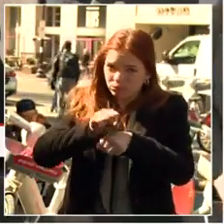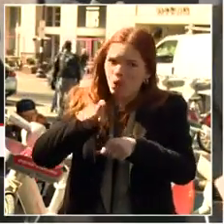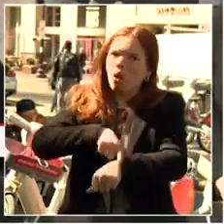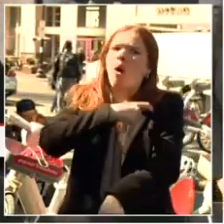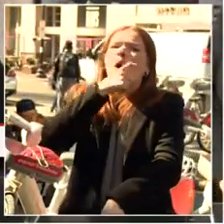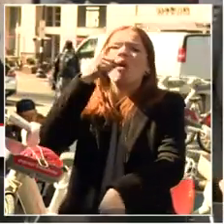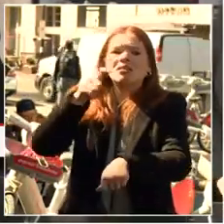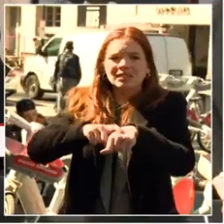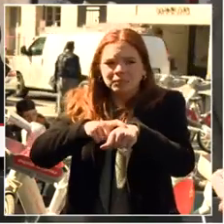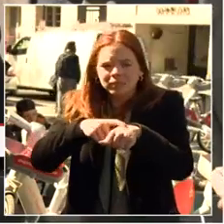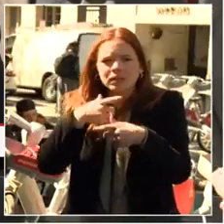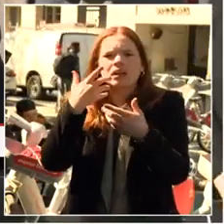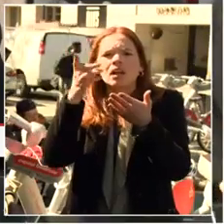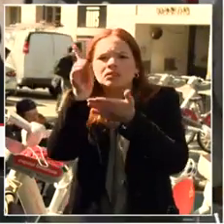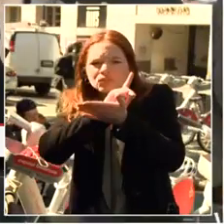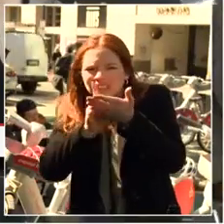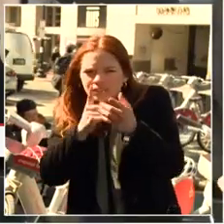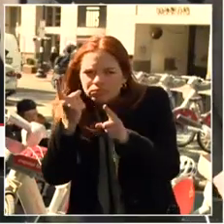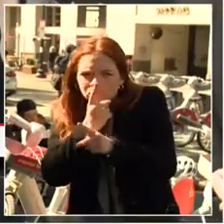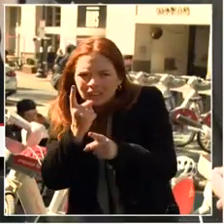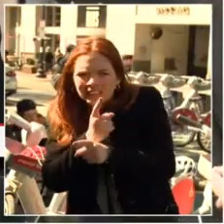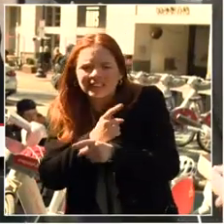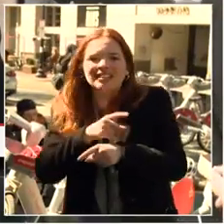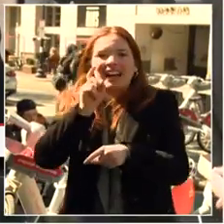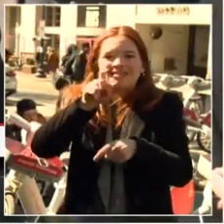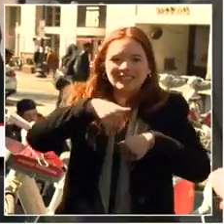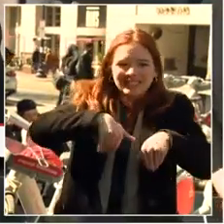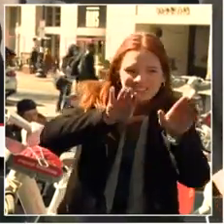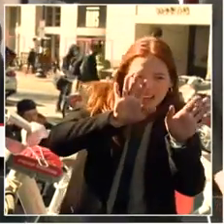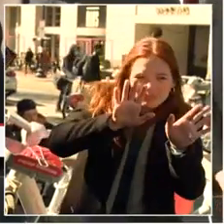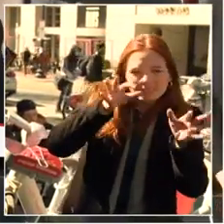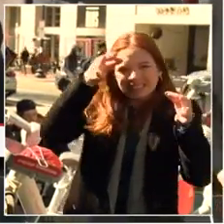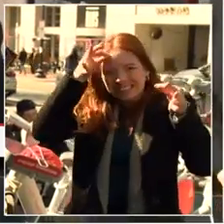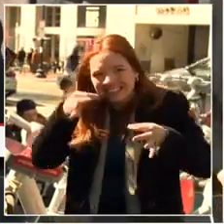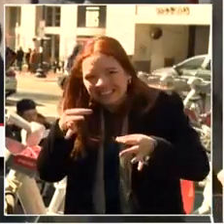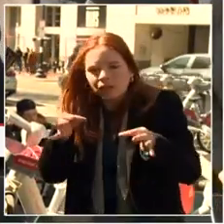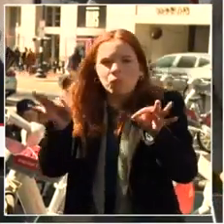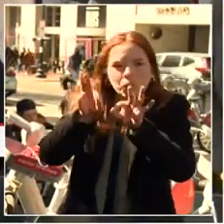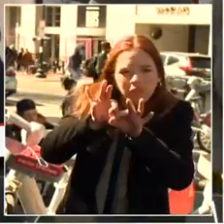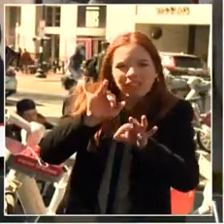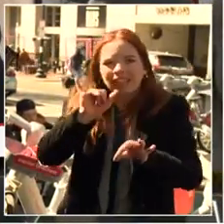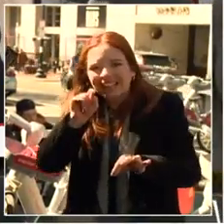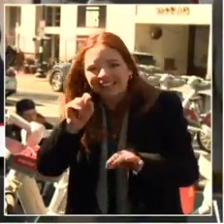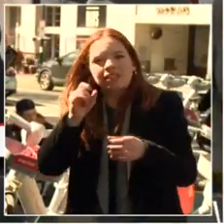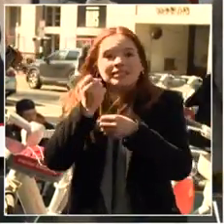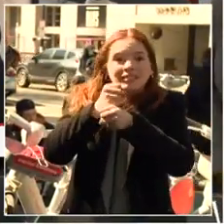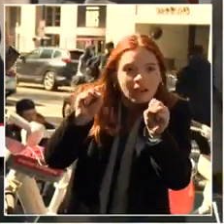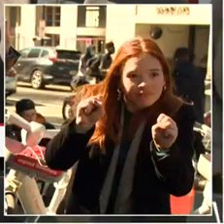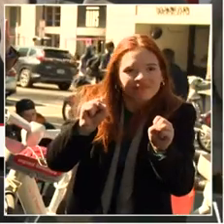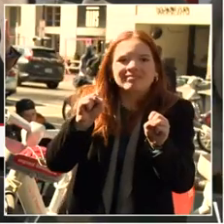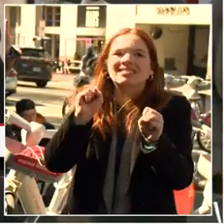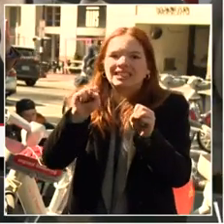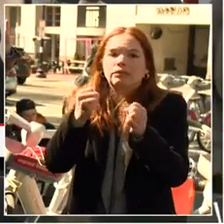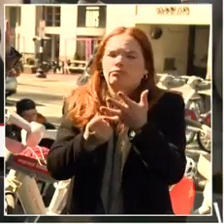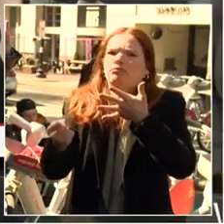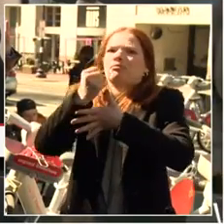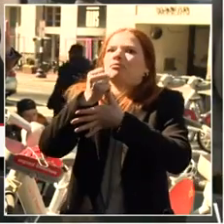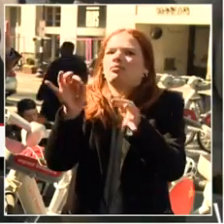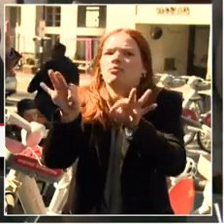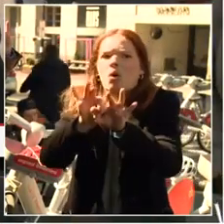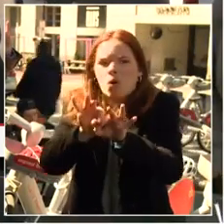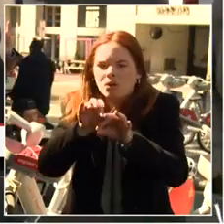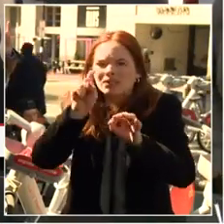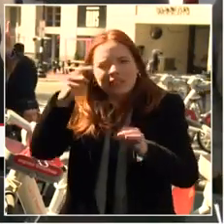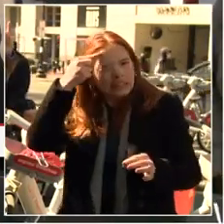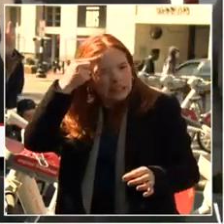right and the trade-offs right and the safety right above all. So we have some considerations to make